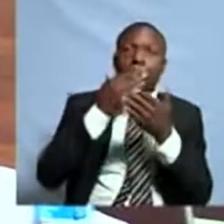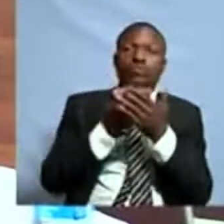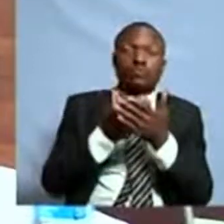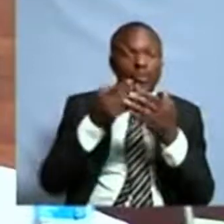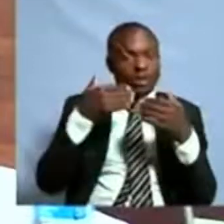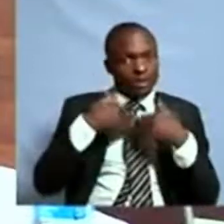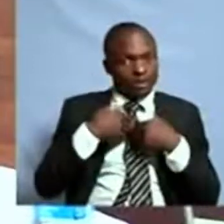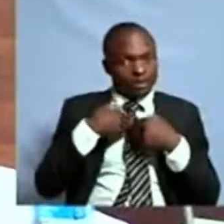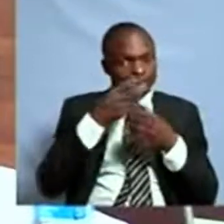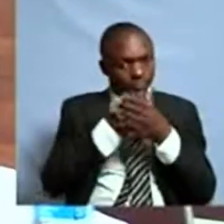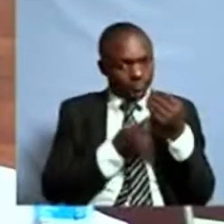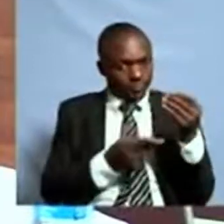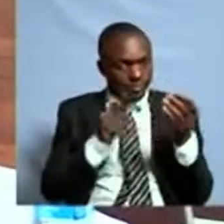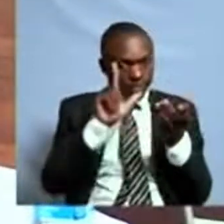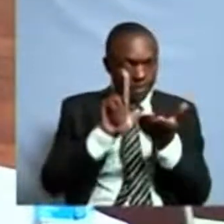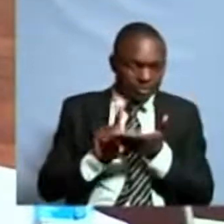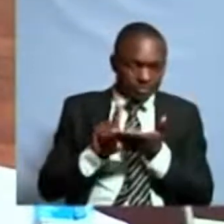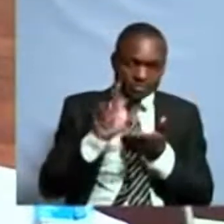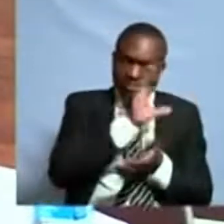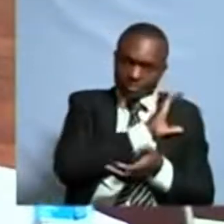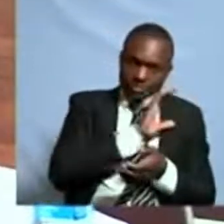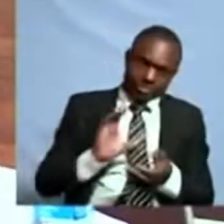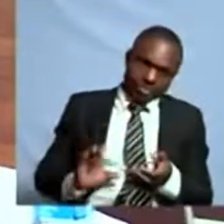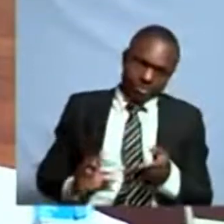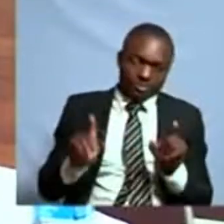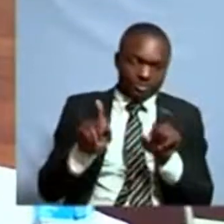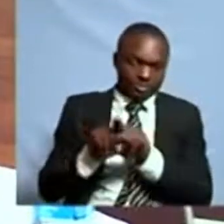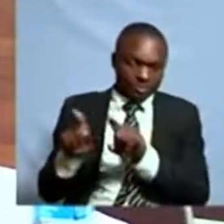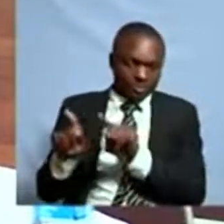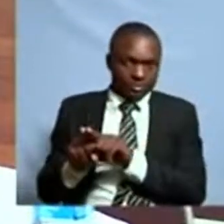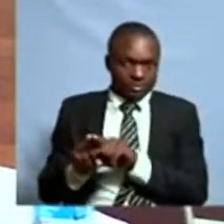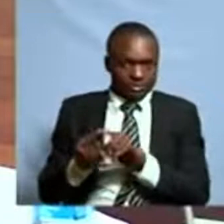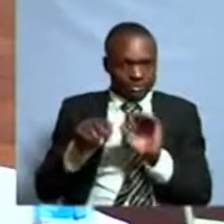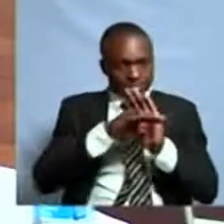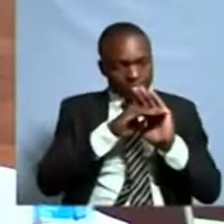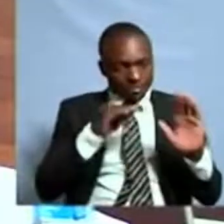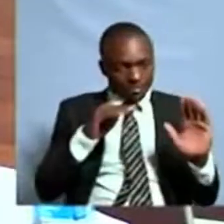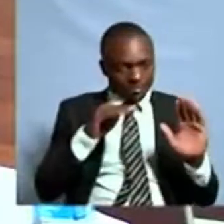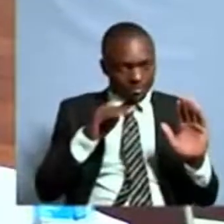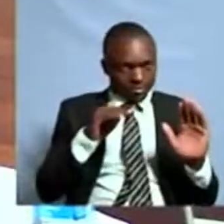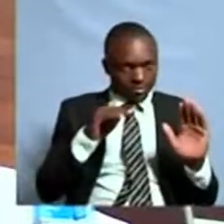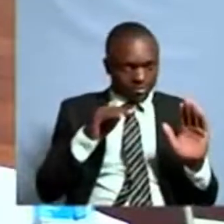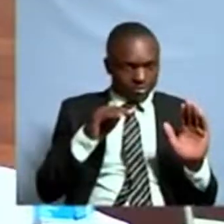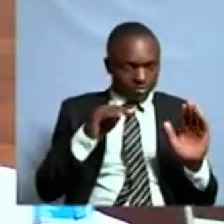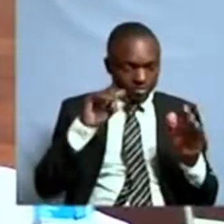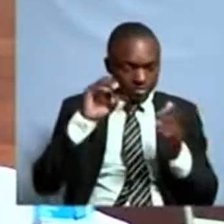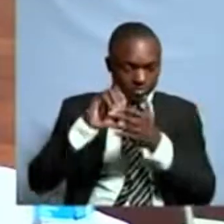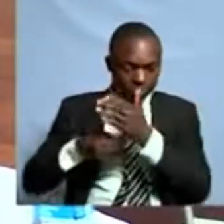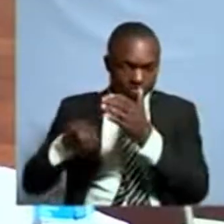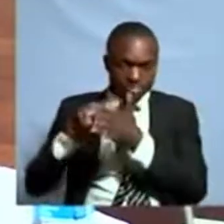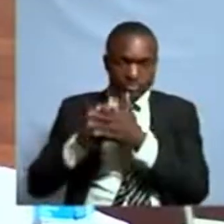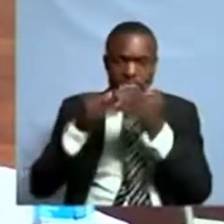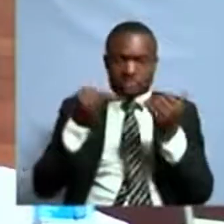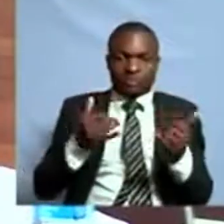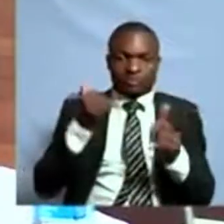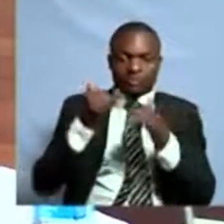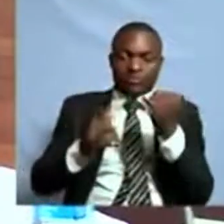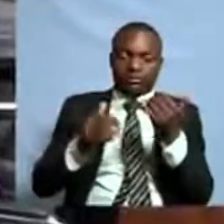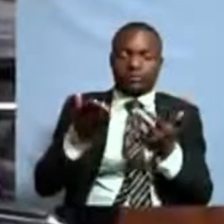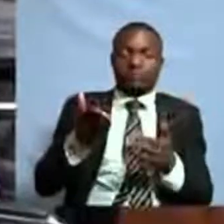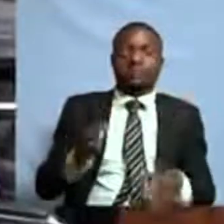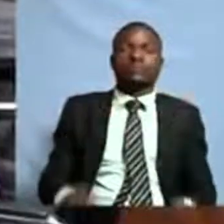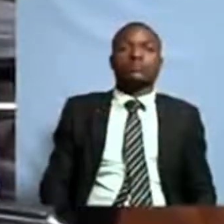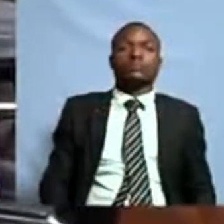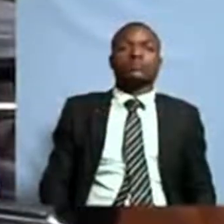both provisions, the loan facility as well as the partial withdrawal of a member's benefit? For now, Chair, I end there. Thank